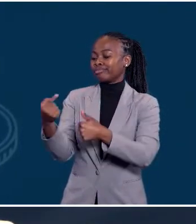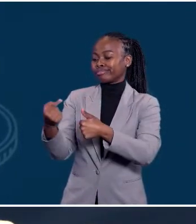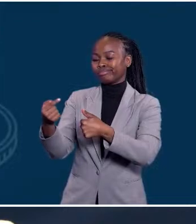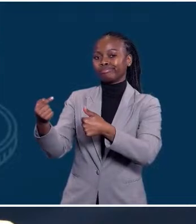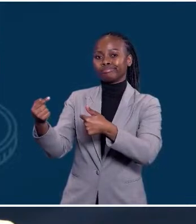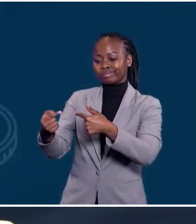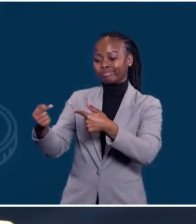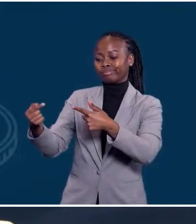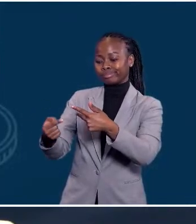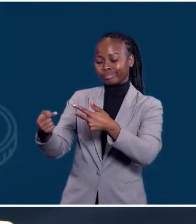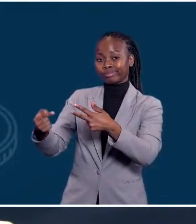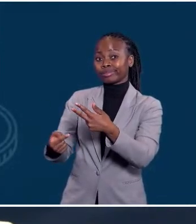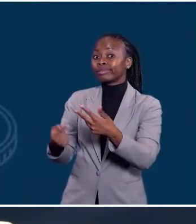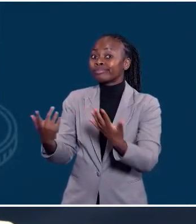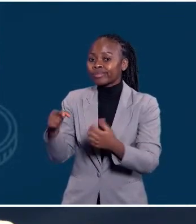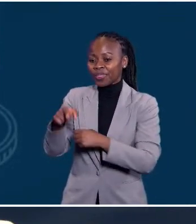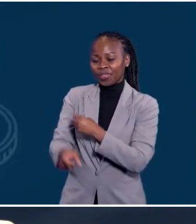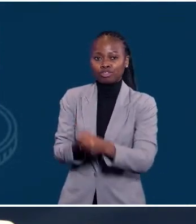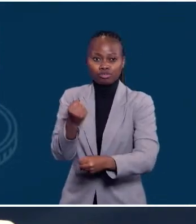start of the year.